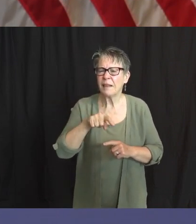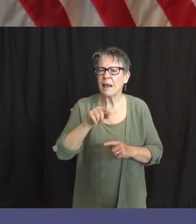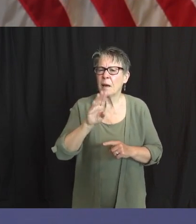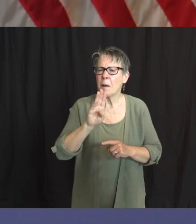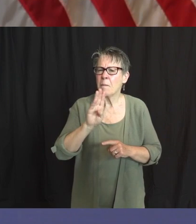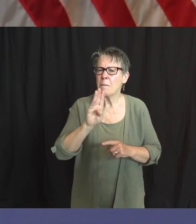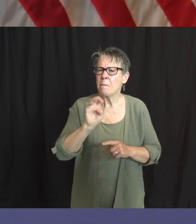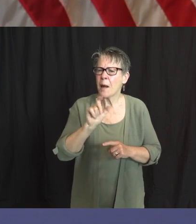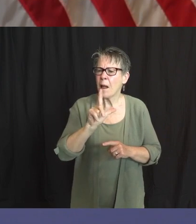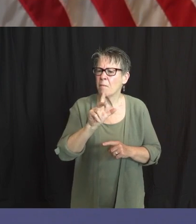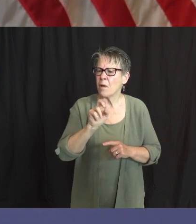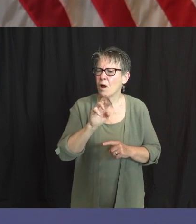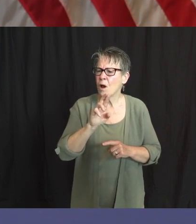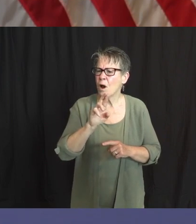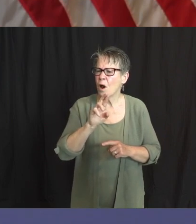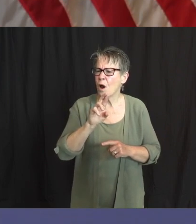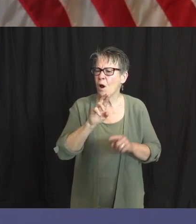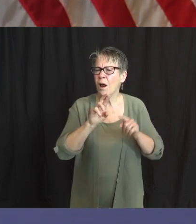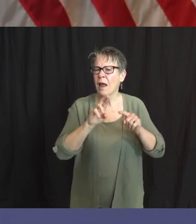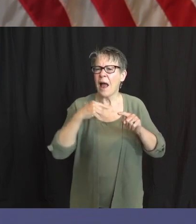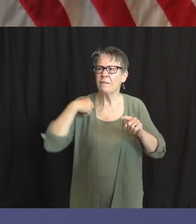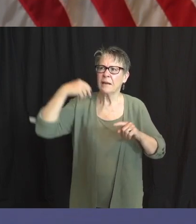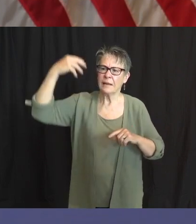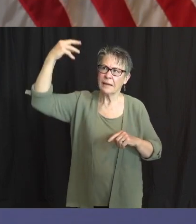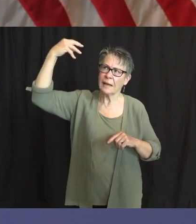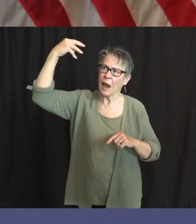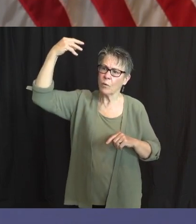shot from up top, it actually looked a lot more